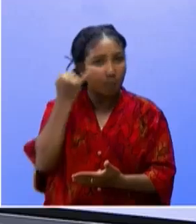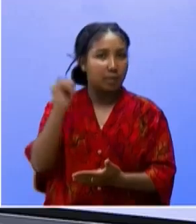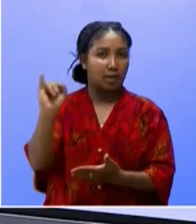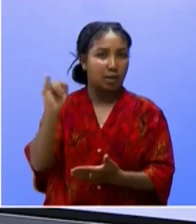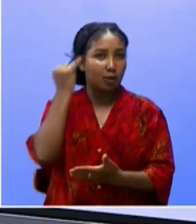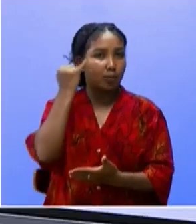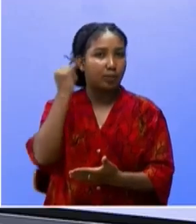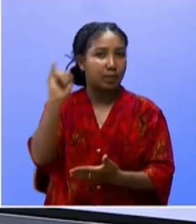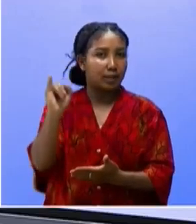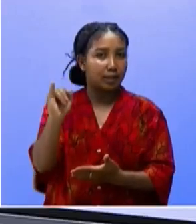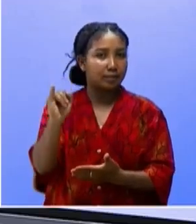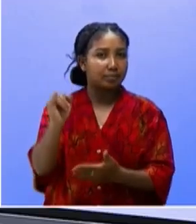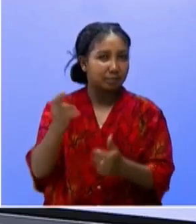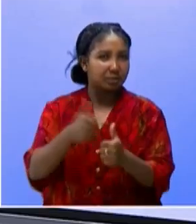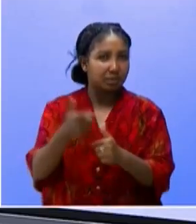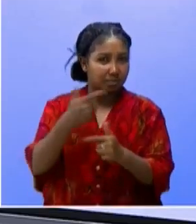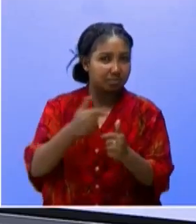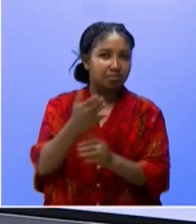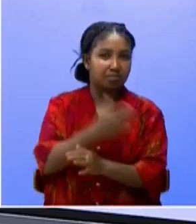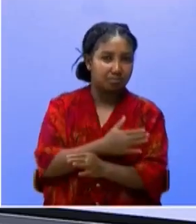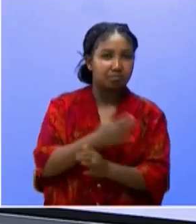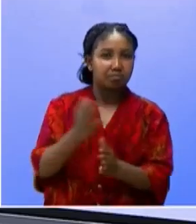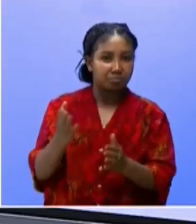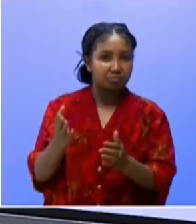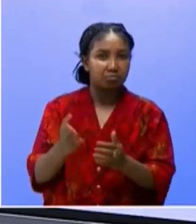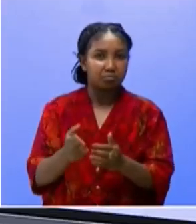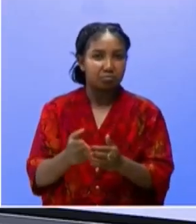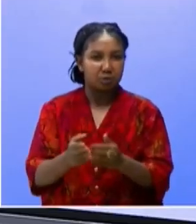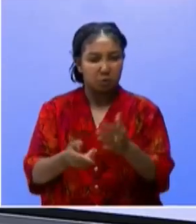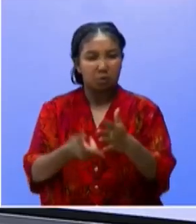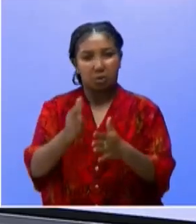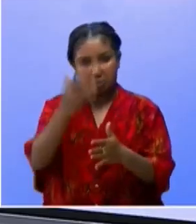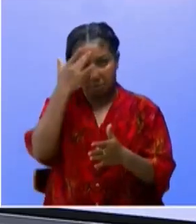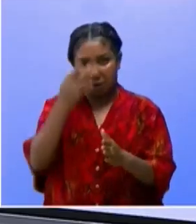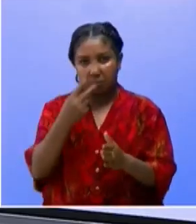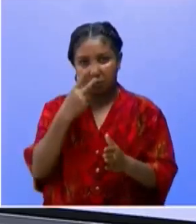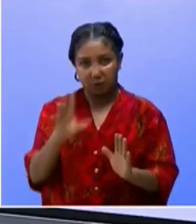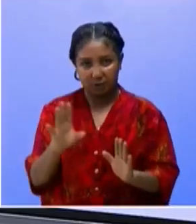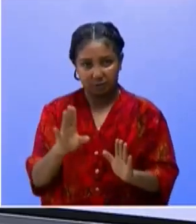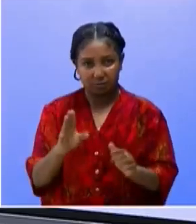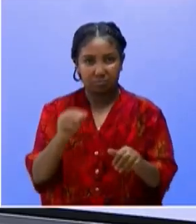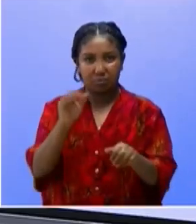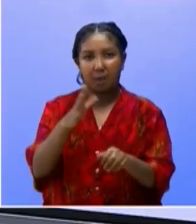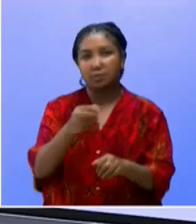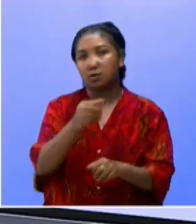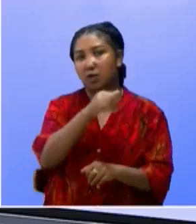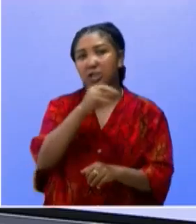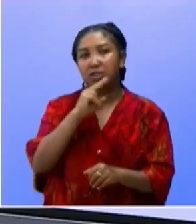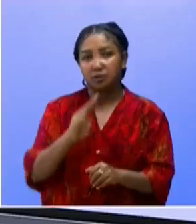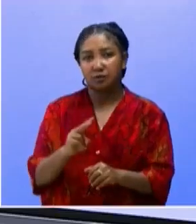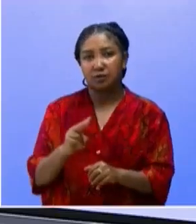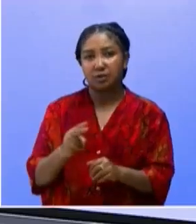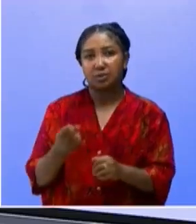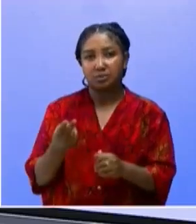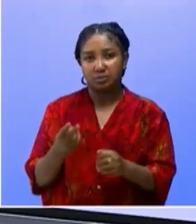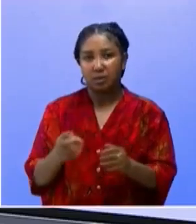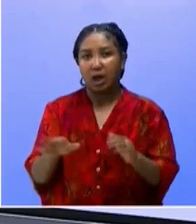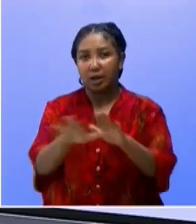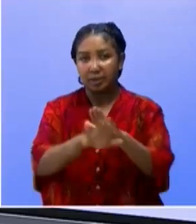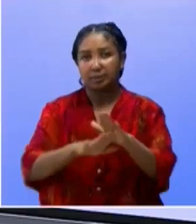Actually, opinion comes at first, but we simply, without the order, we are looking at the type of adjectives that are bounded